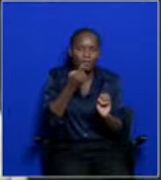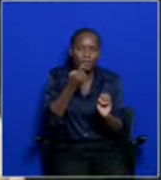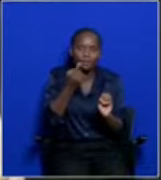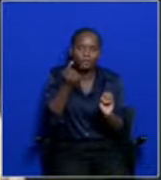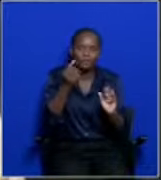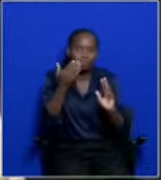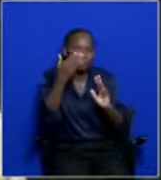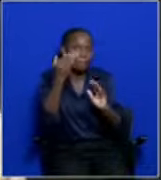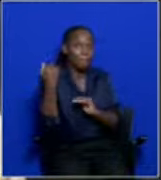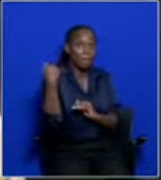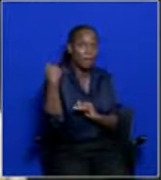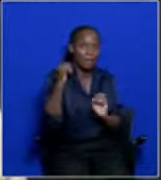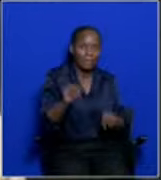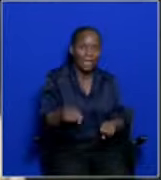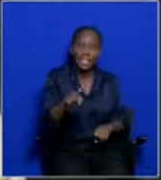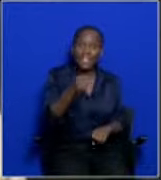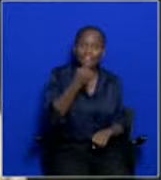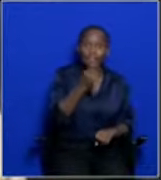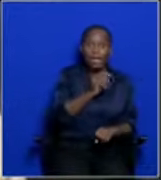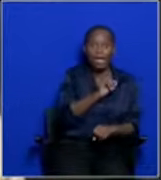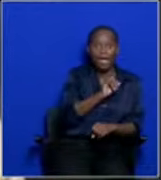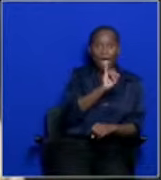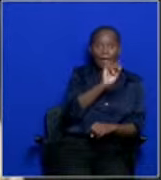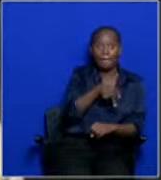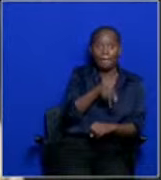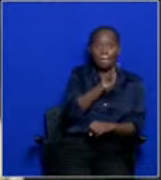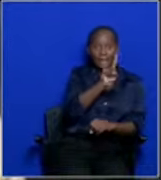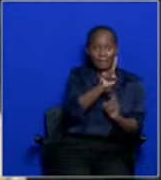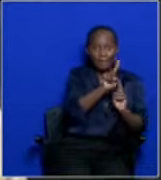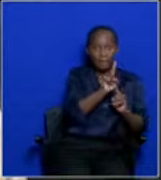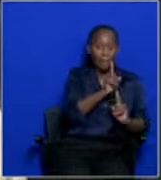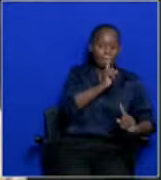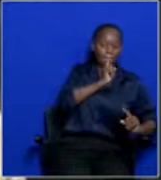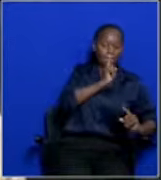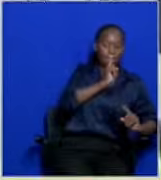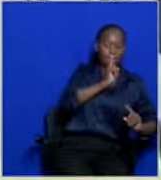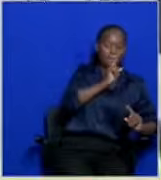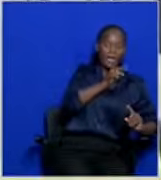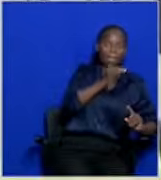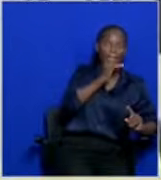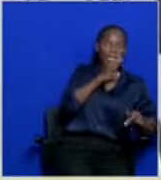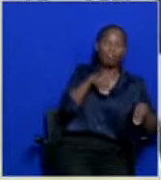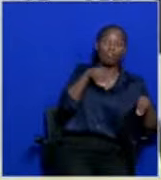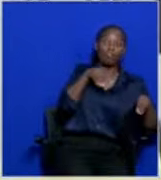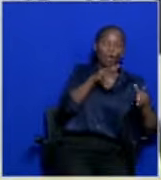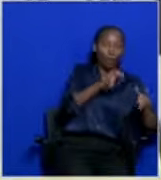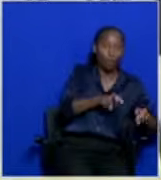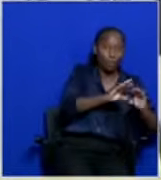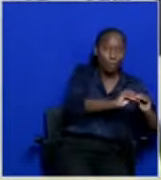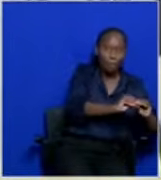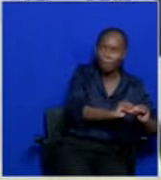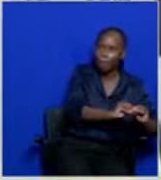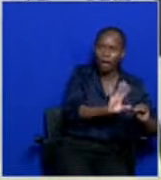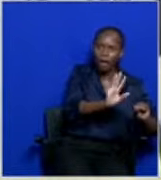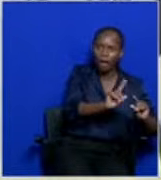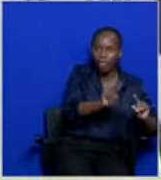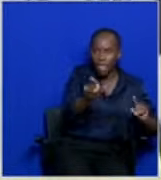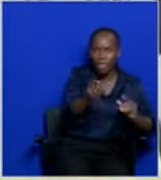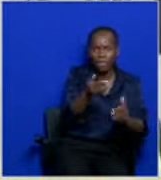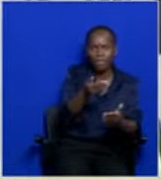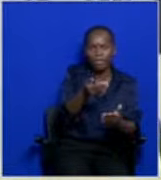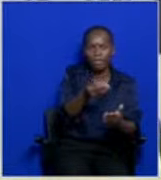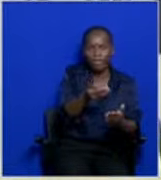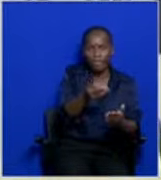happening. Do they understand all of those things? Yeah, they do. SAPS, do understand. With